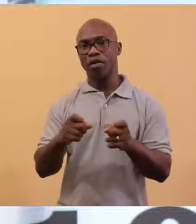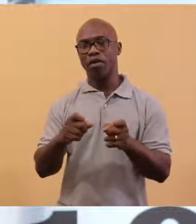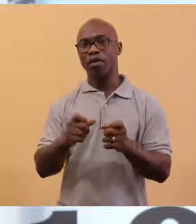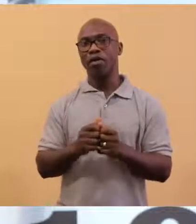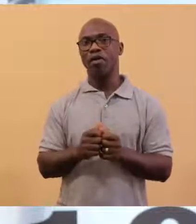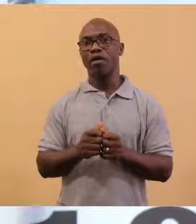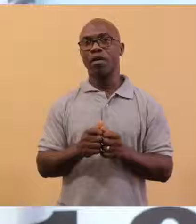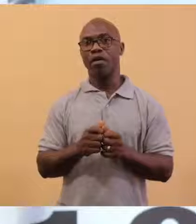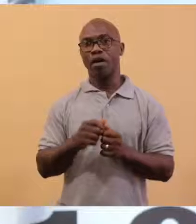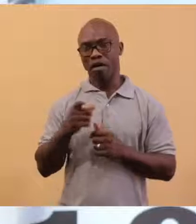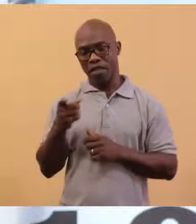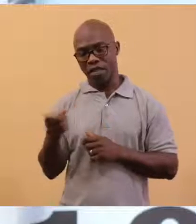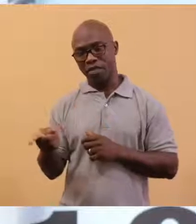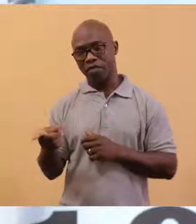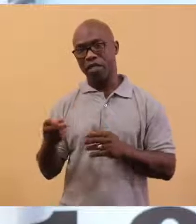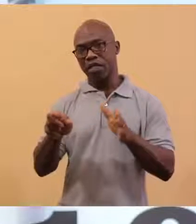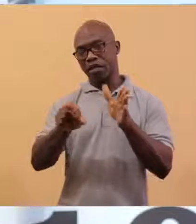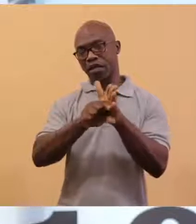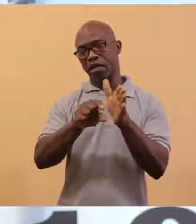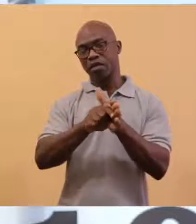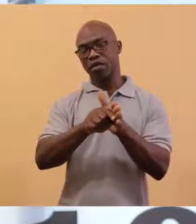2,193 of these being negative.